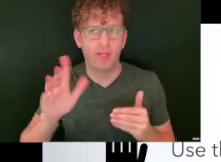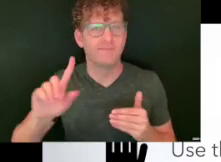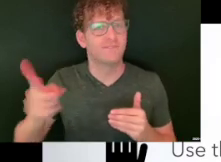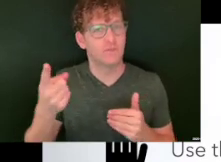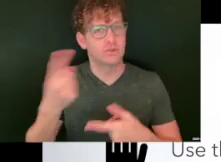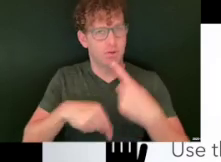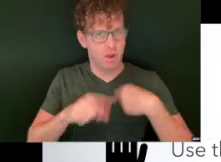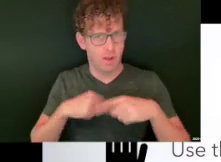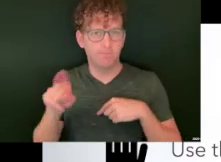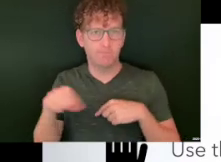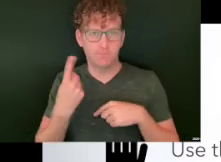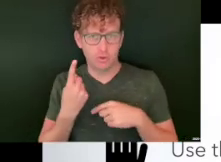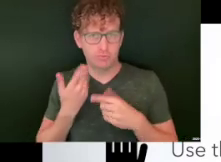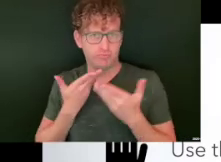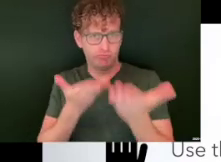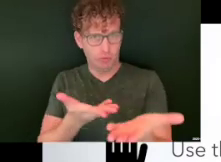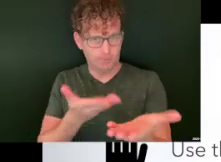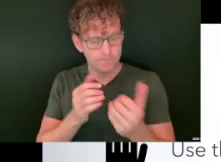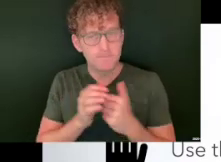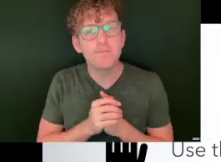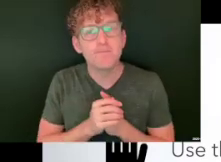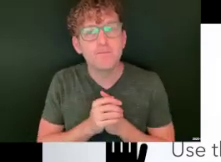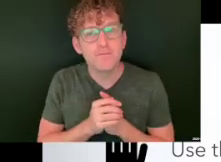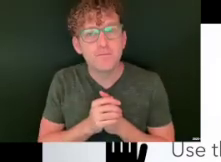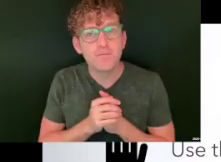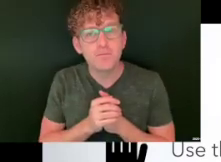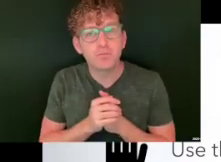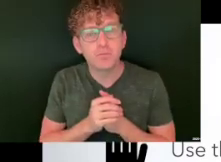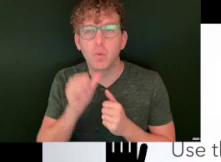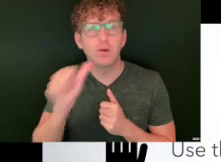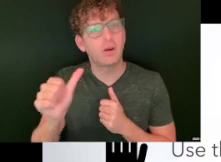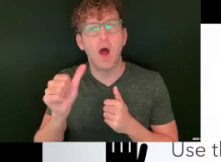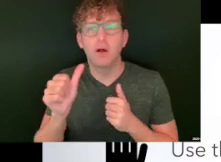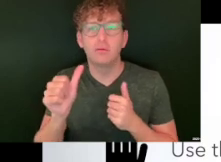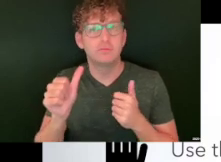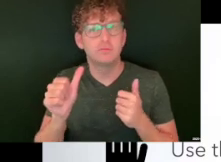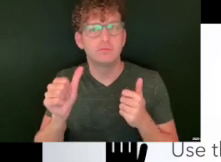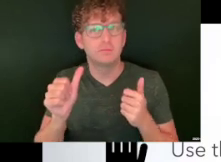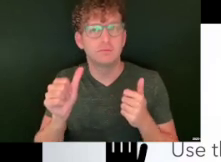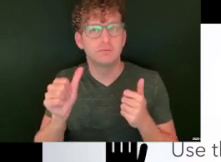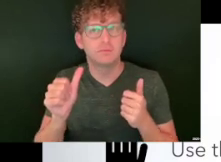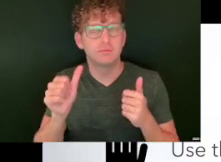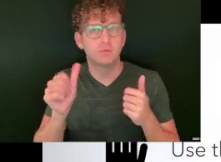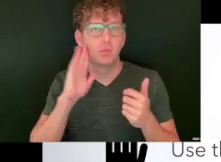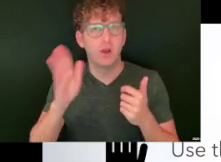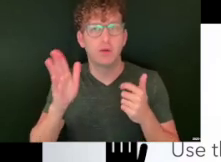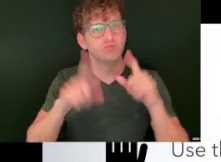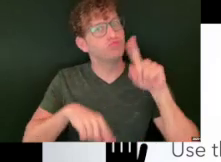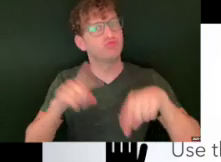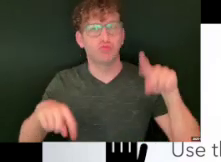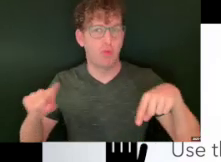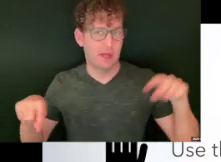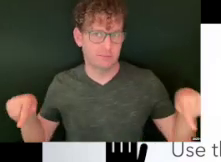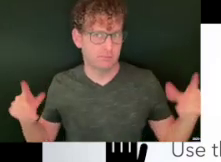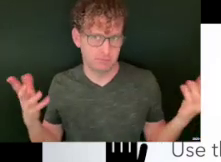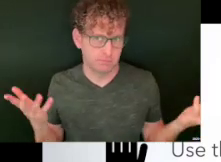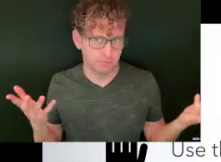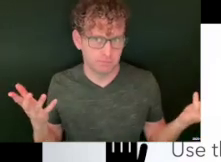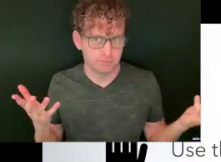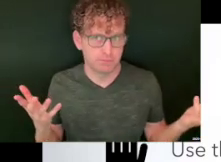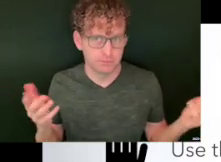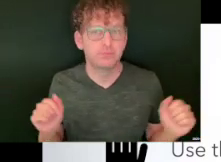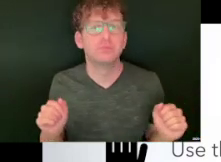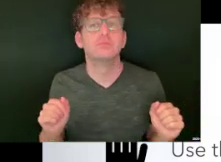from the chat. I'm sorry, from the email. Let's see. What will CARB do differently